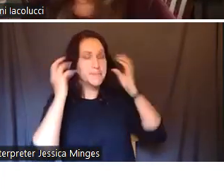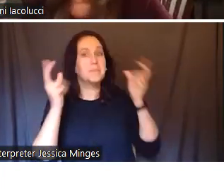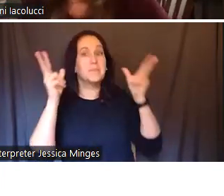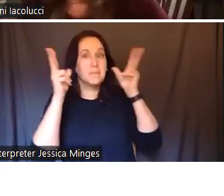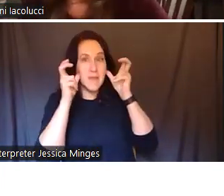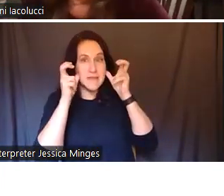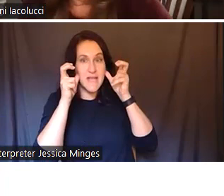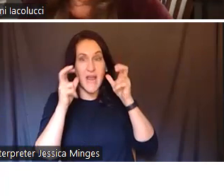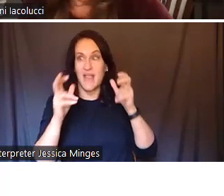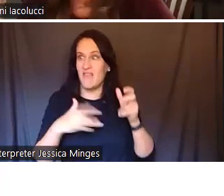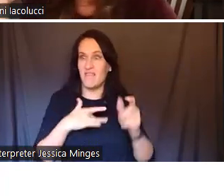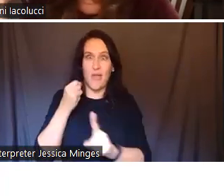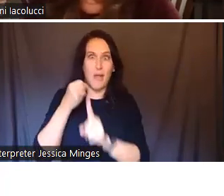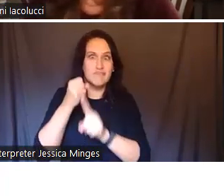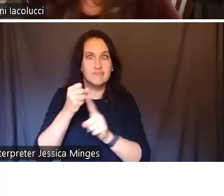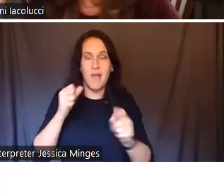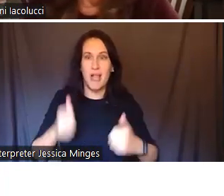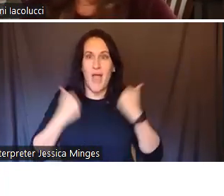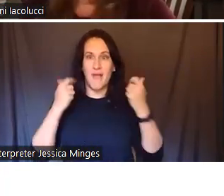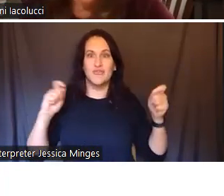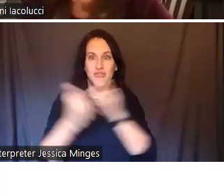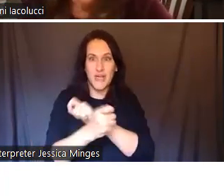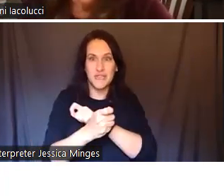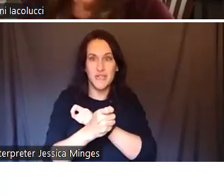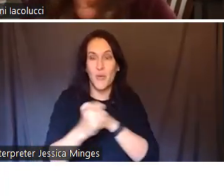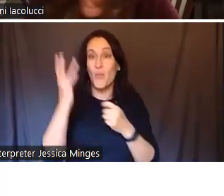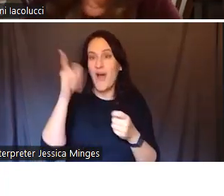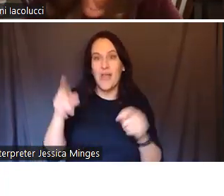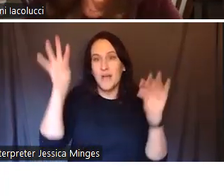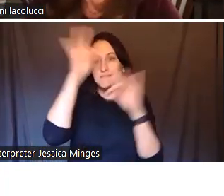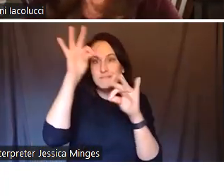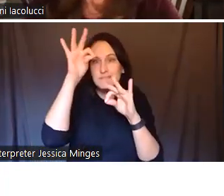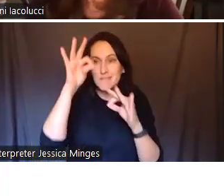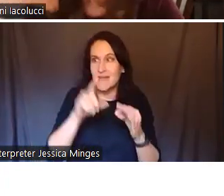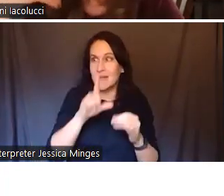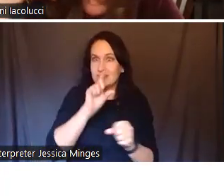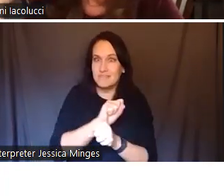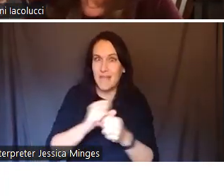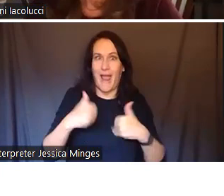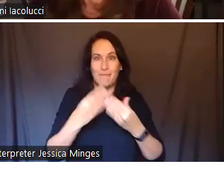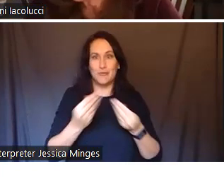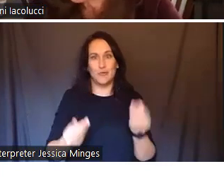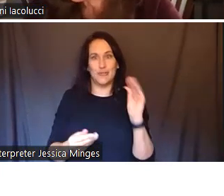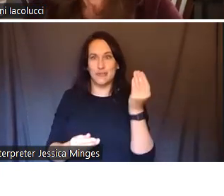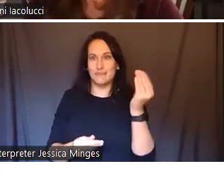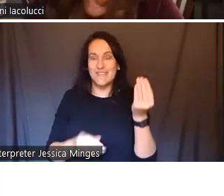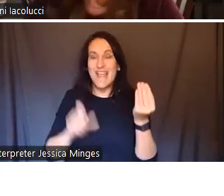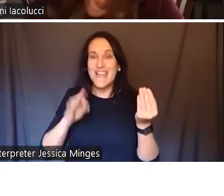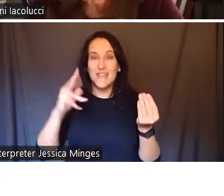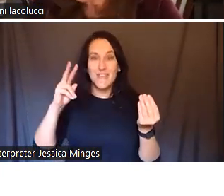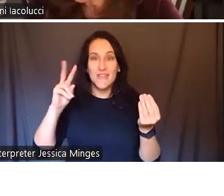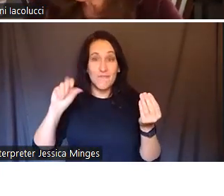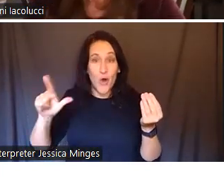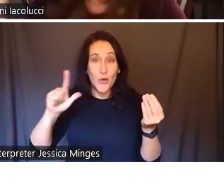it's life-changing for them because they did not know that there was a solution, that if the volume was a little